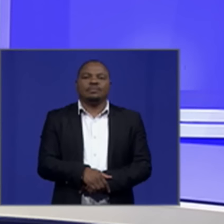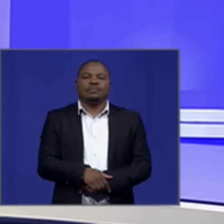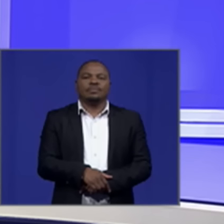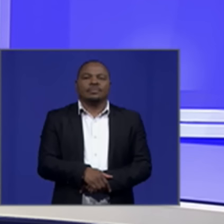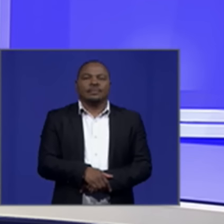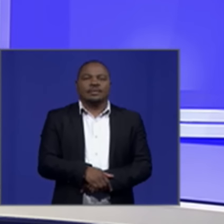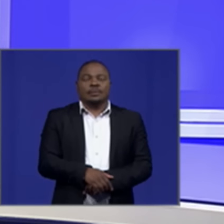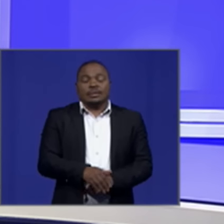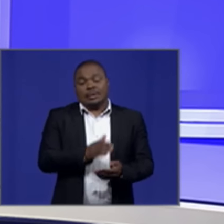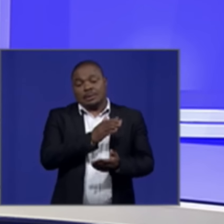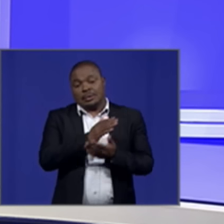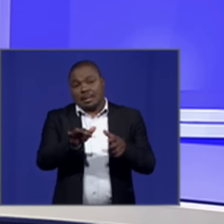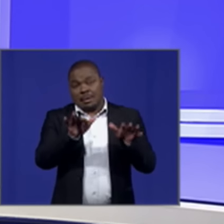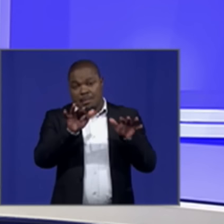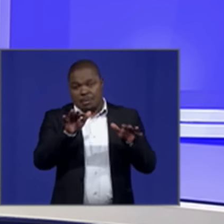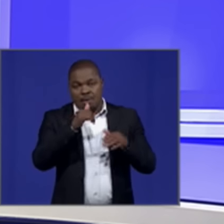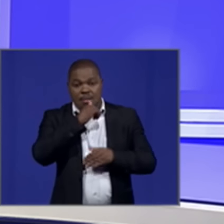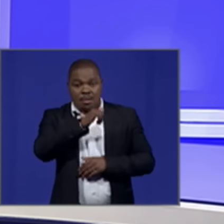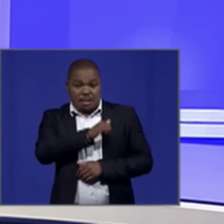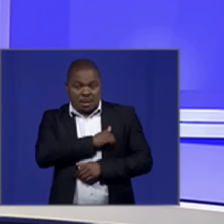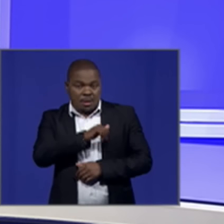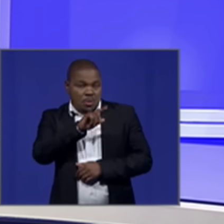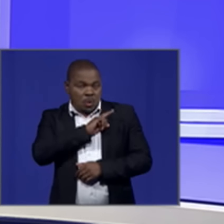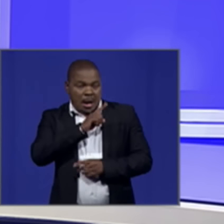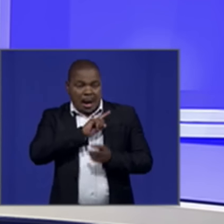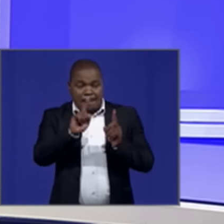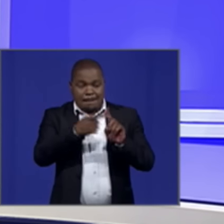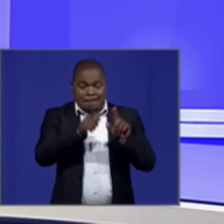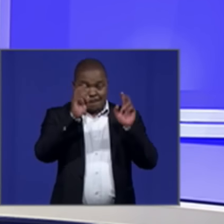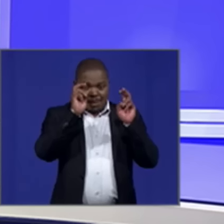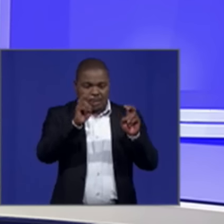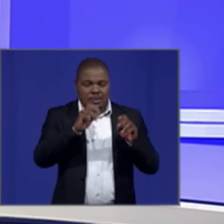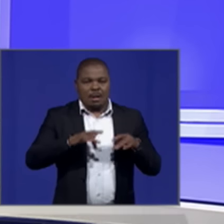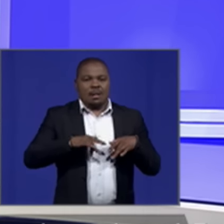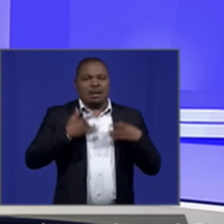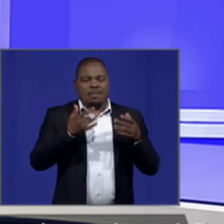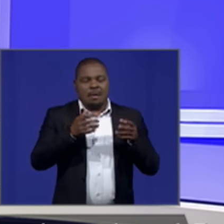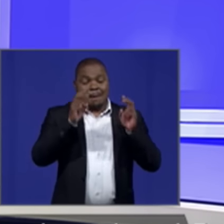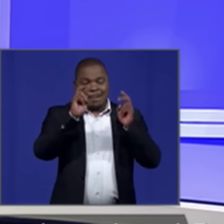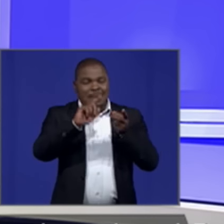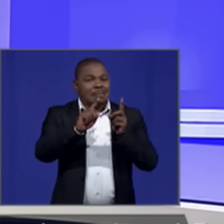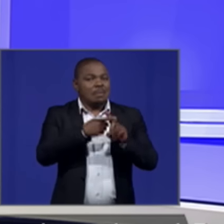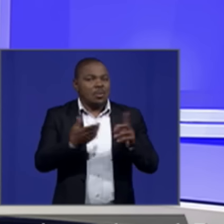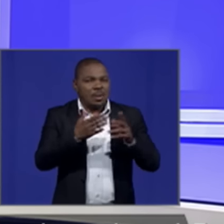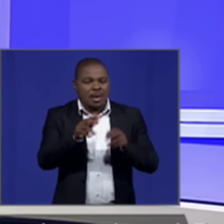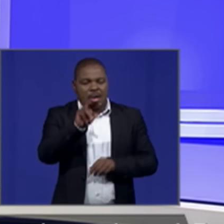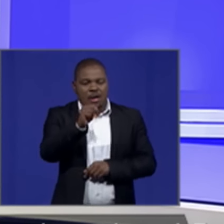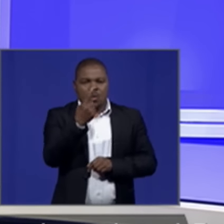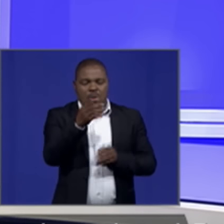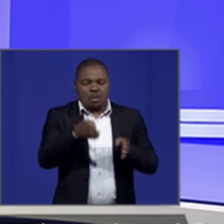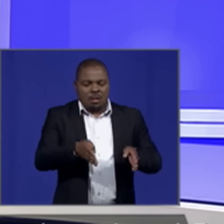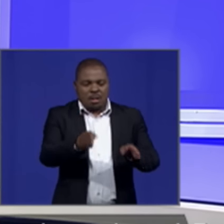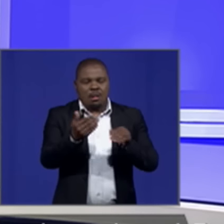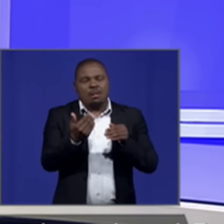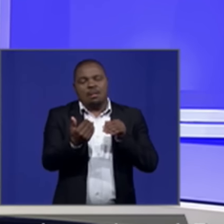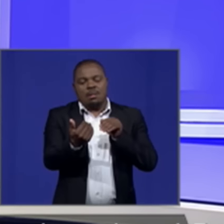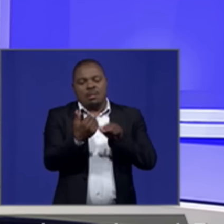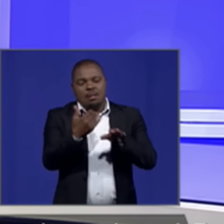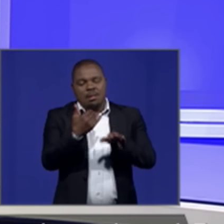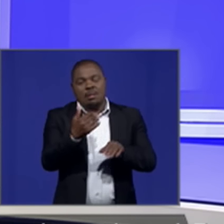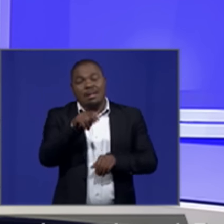Bangwe ba bafalodi ba kotsi ya bese e diragetseng gaufi le Vetvlug mo tseleng ya N1 kwa ntle ga Lwetrugat kwa Limpopo ka labone